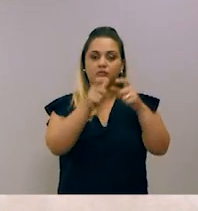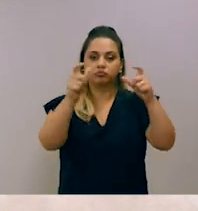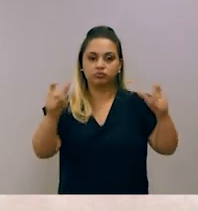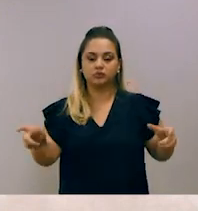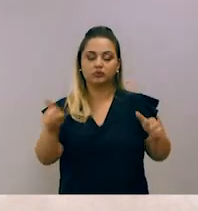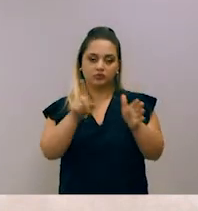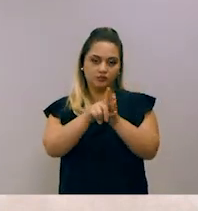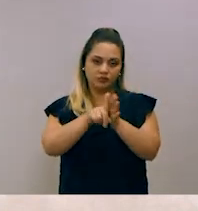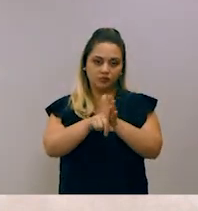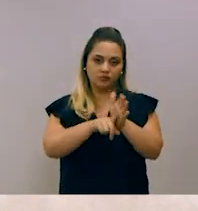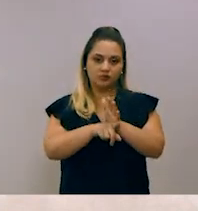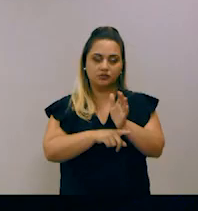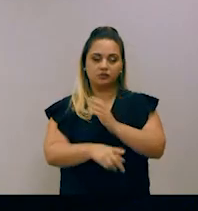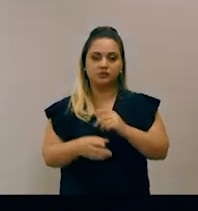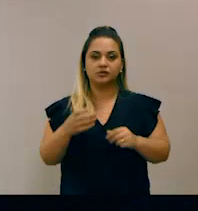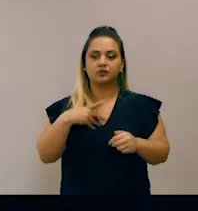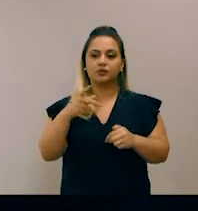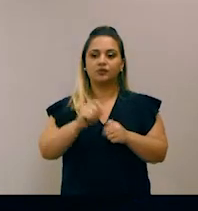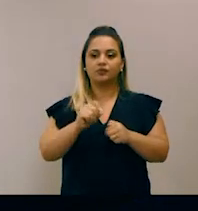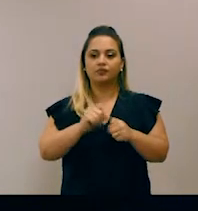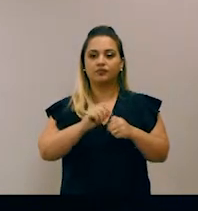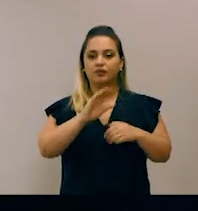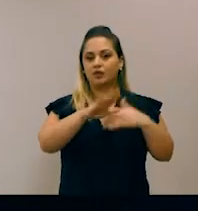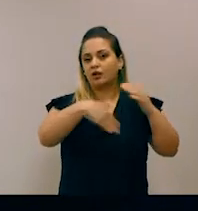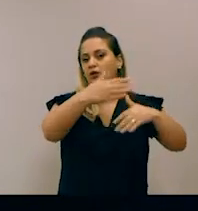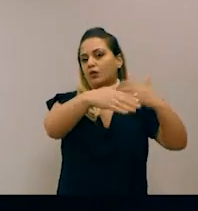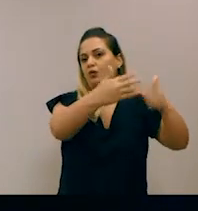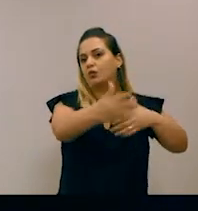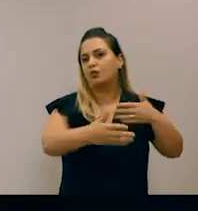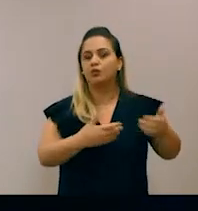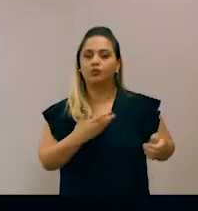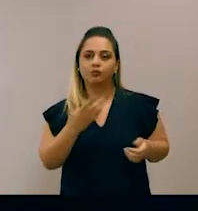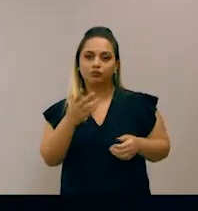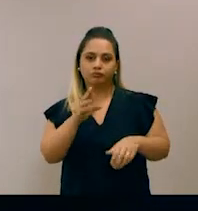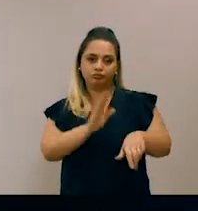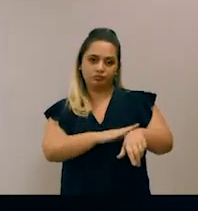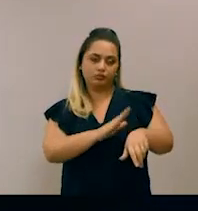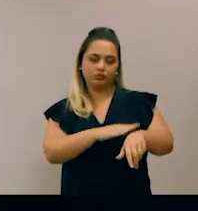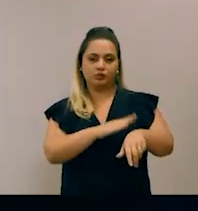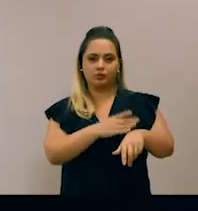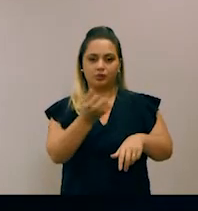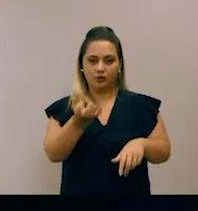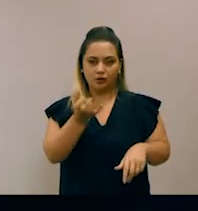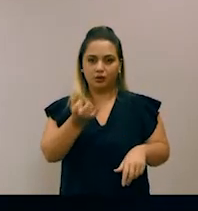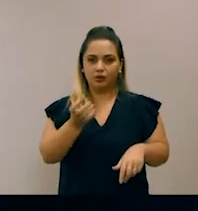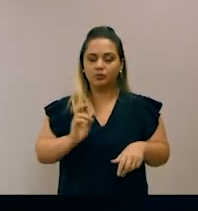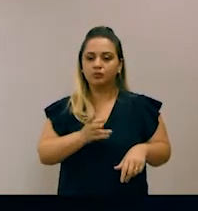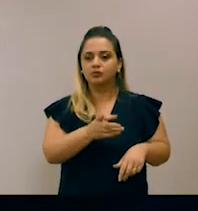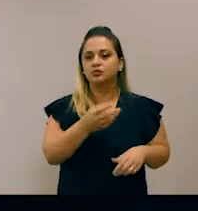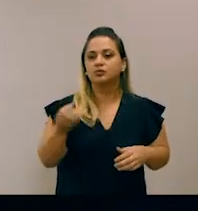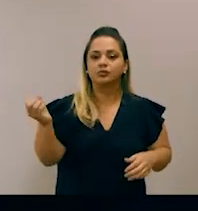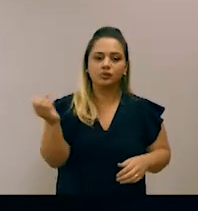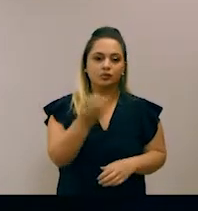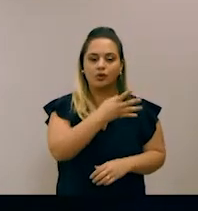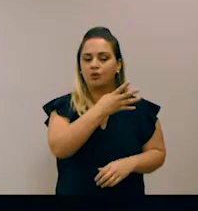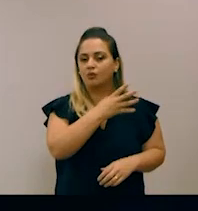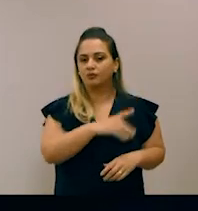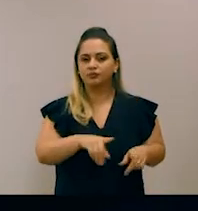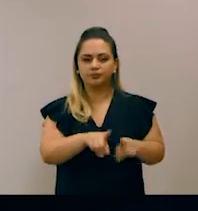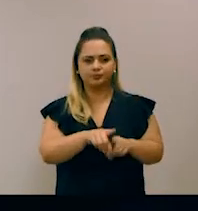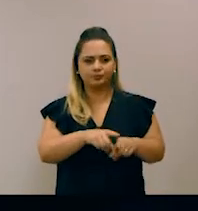increase the verifications that are done throughout the time. And we intend to include